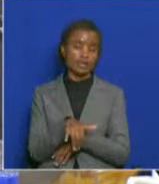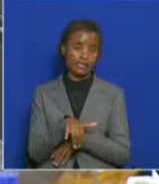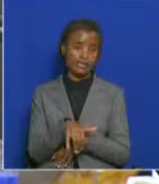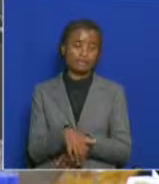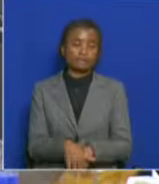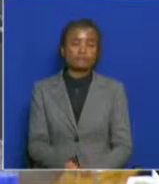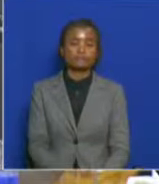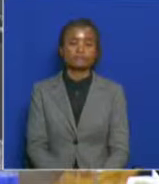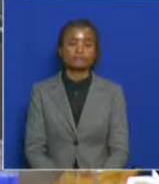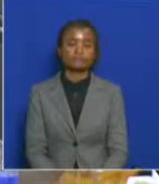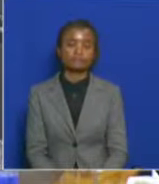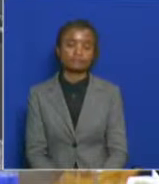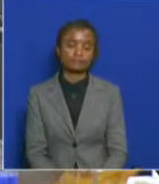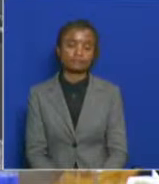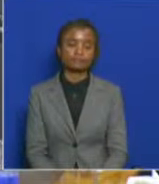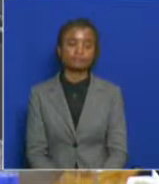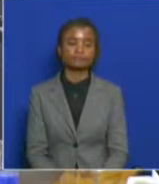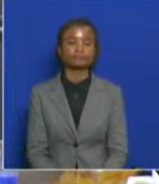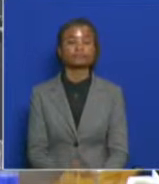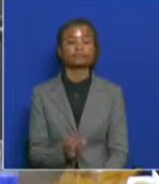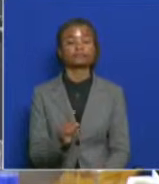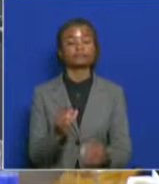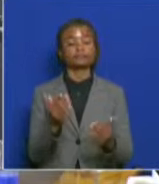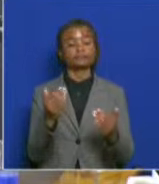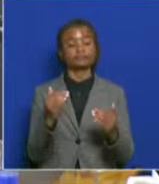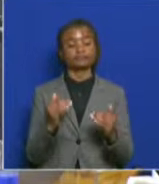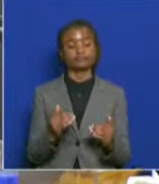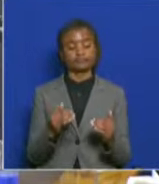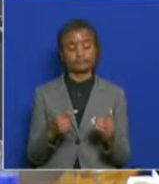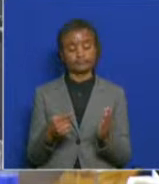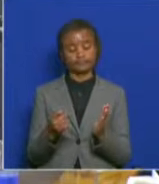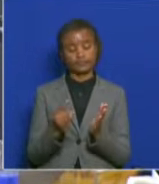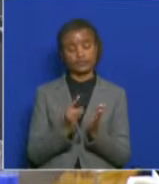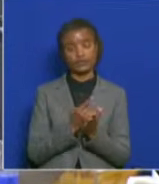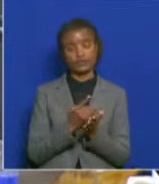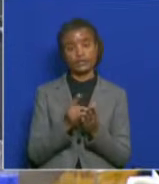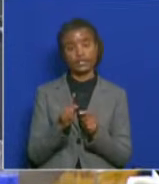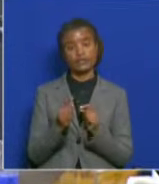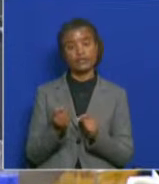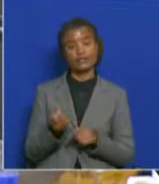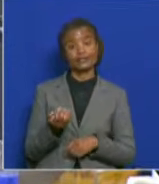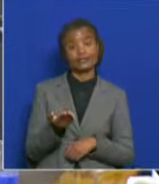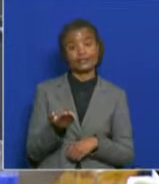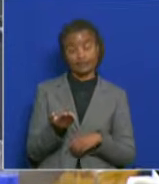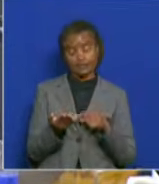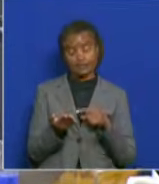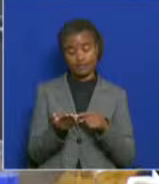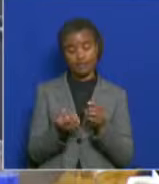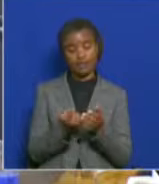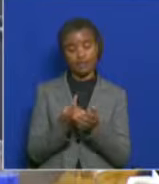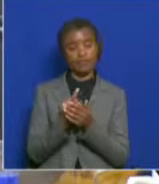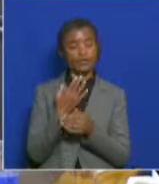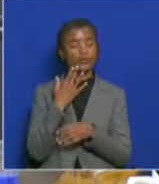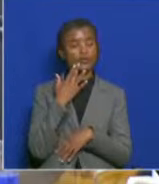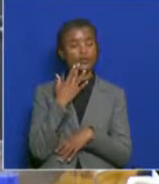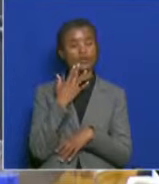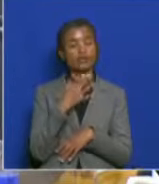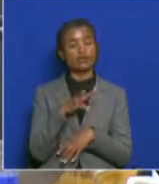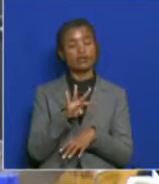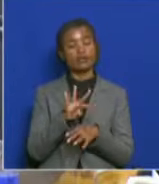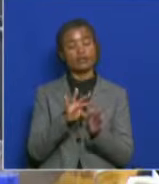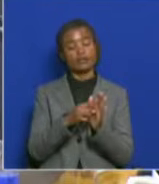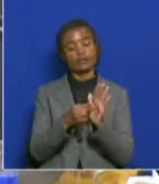The next exchange on this tender takes place on the 4th of June, 2021.